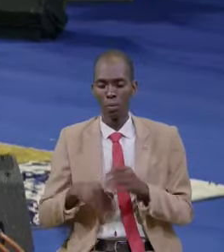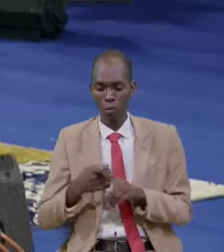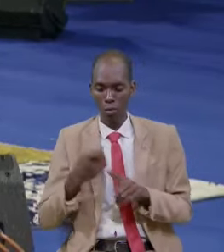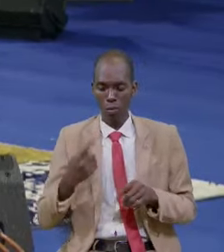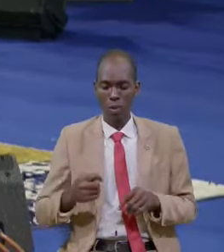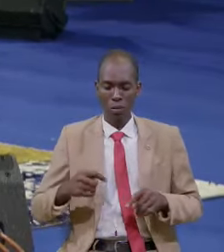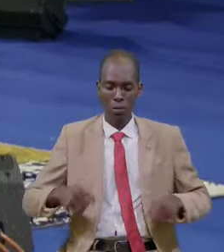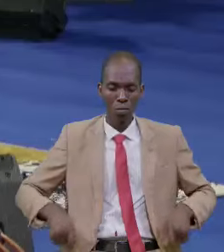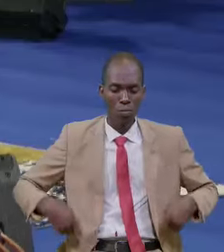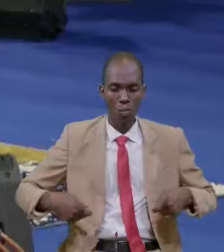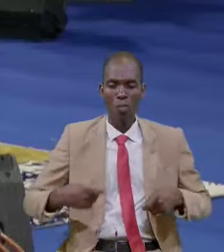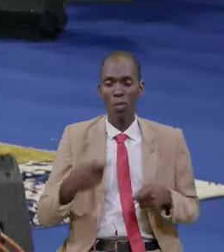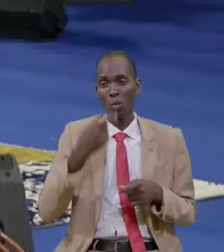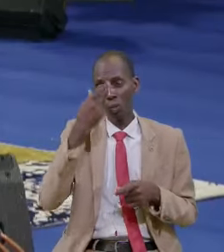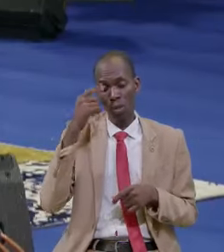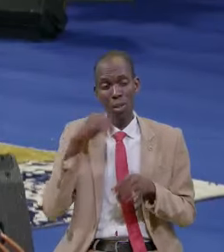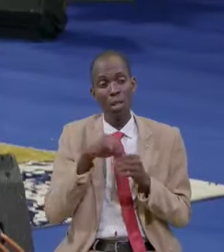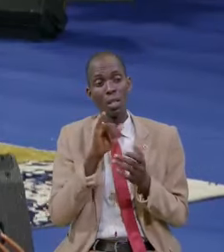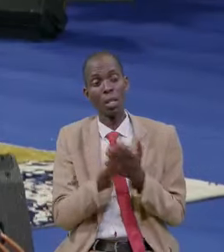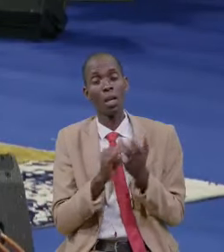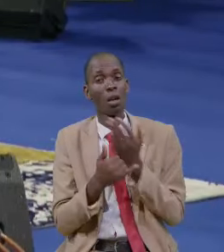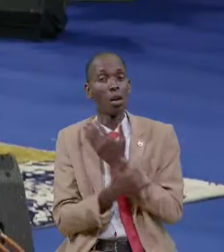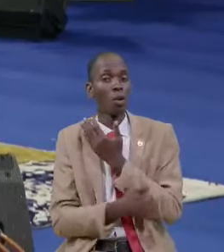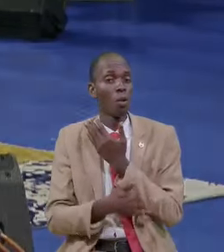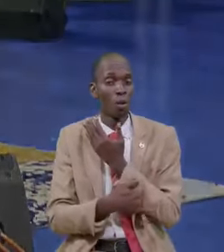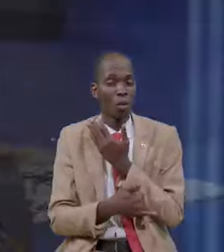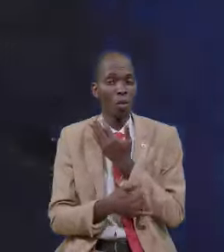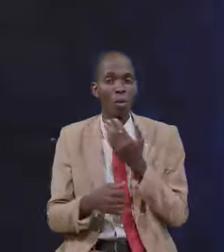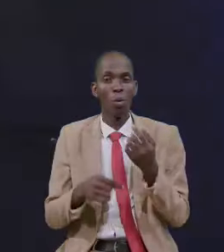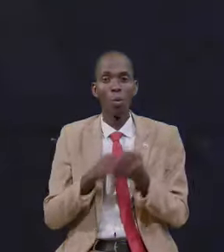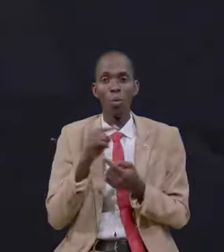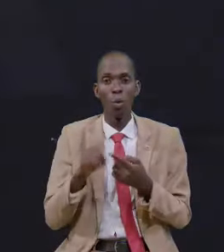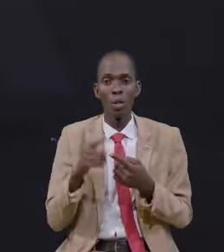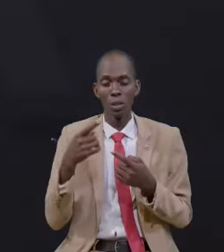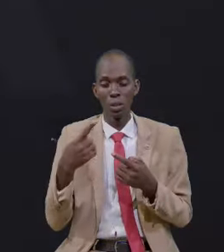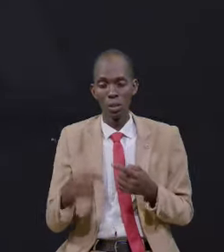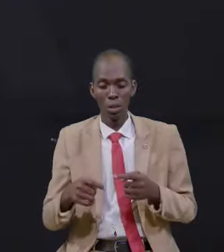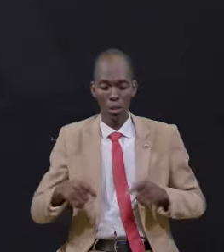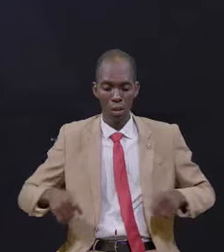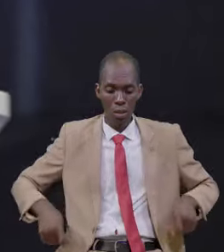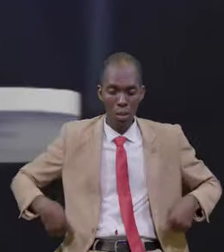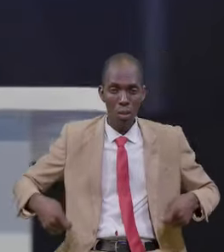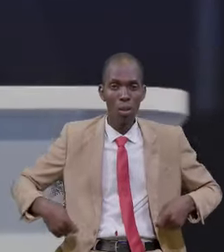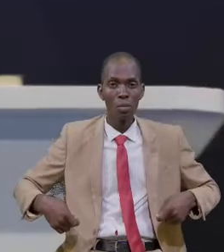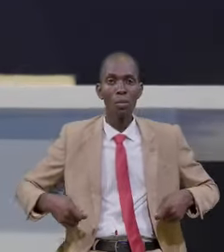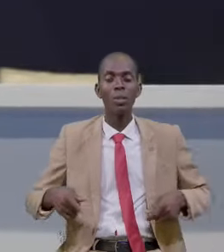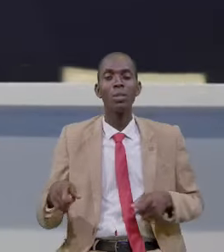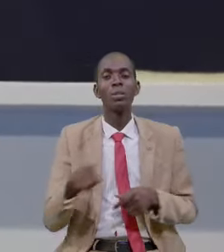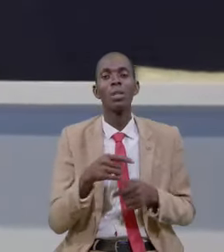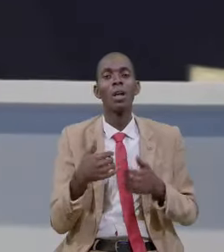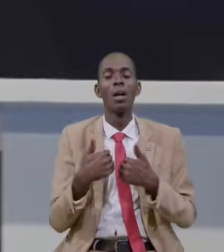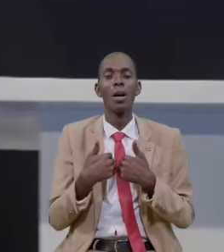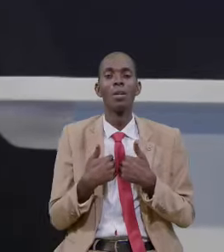Because in that country, when they are lame or paralyzed, they have